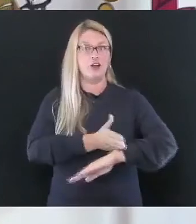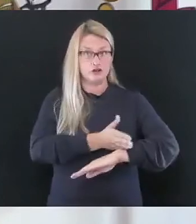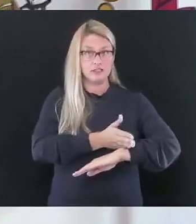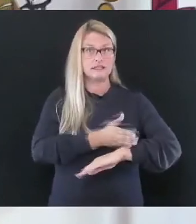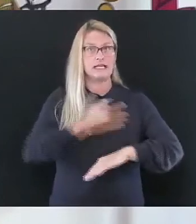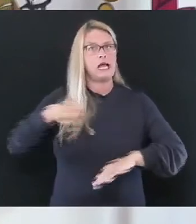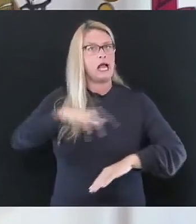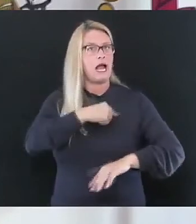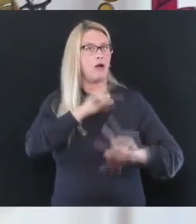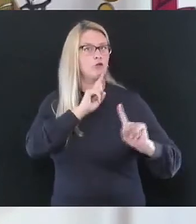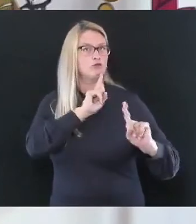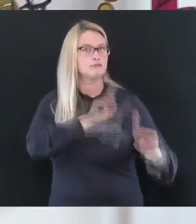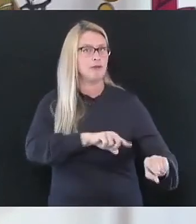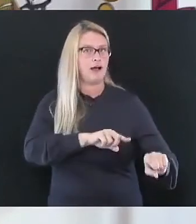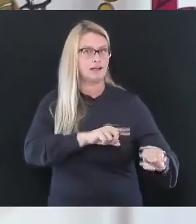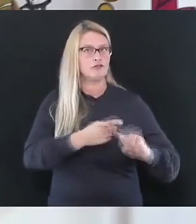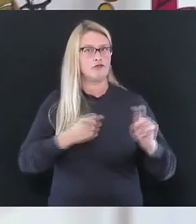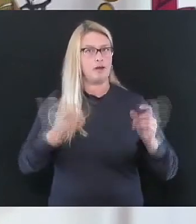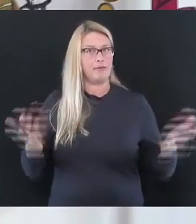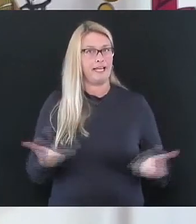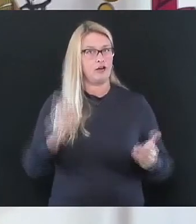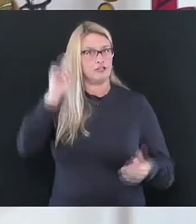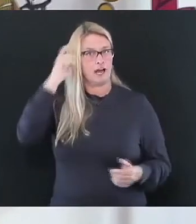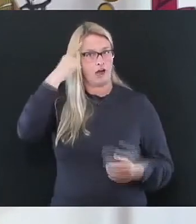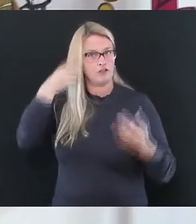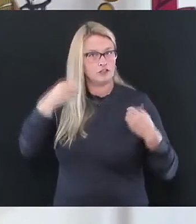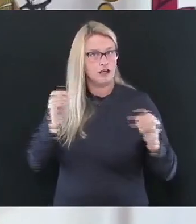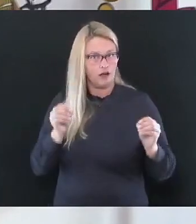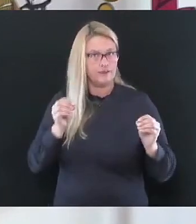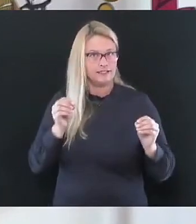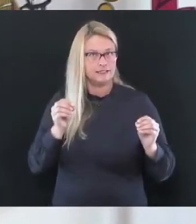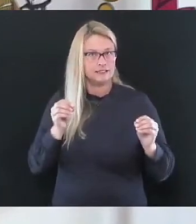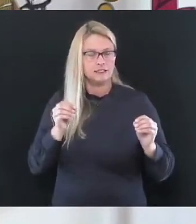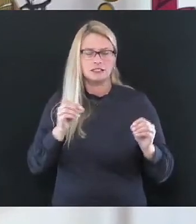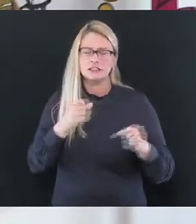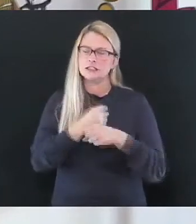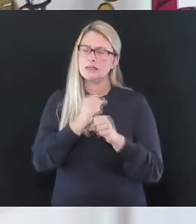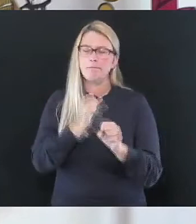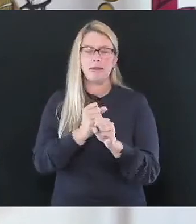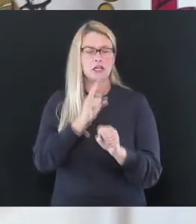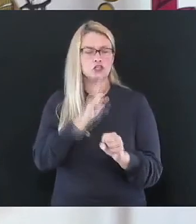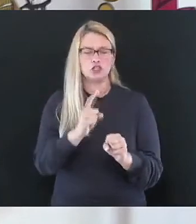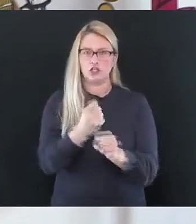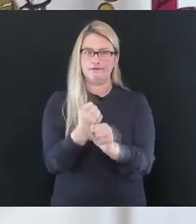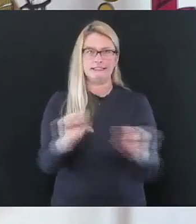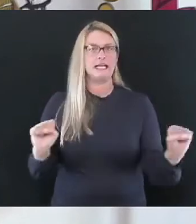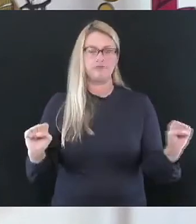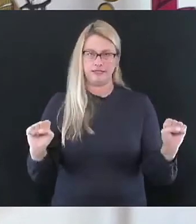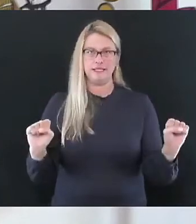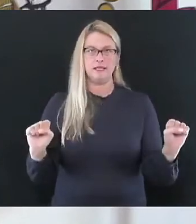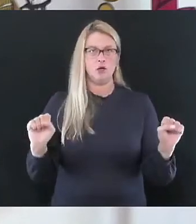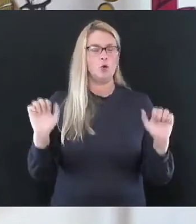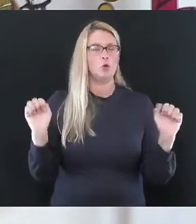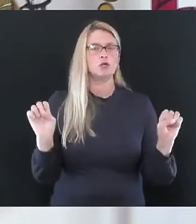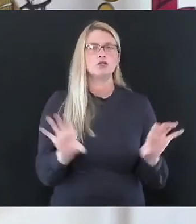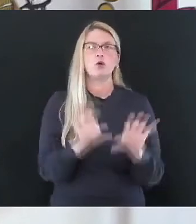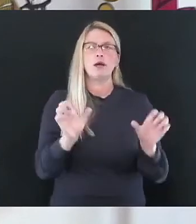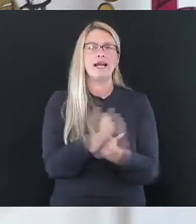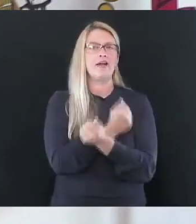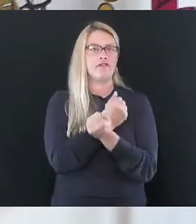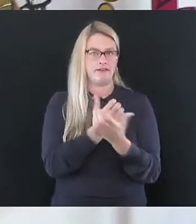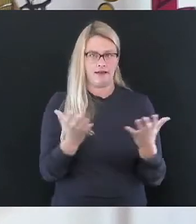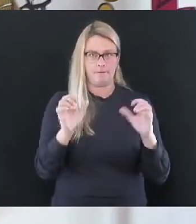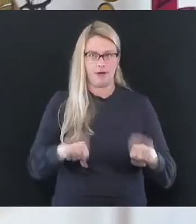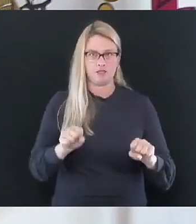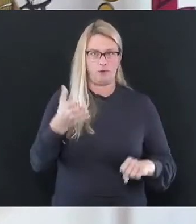our response from the governor's office to be able to absolutely be positive that we're doing everything we possibly